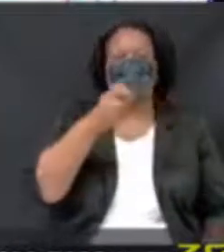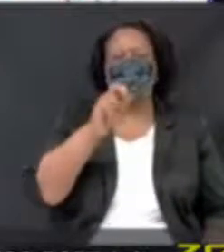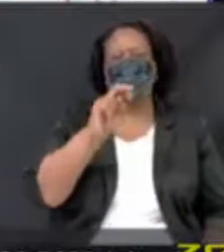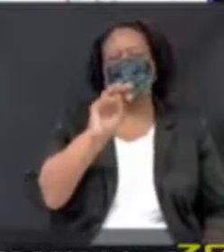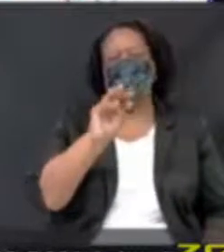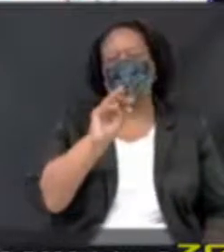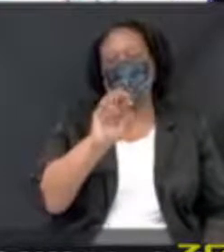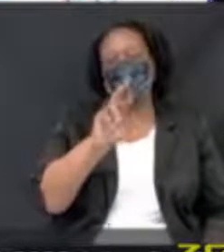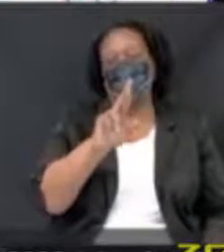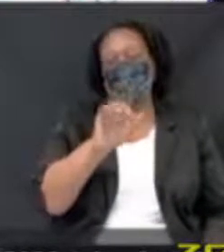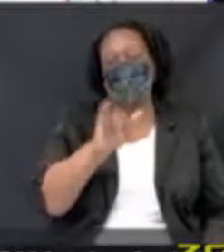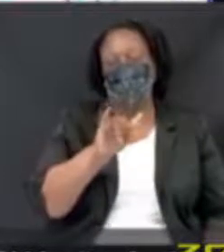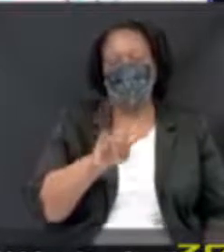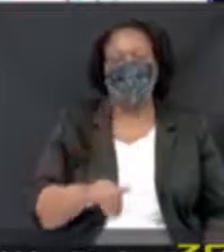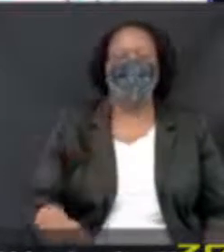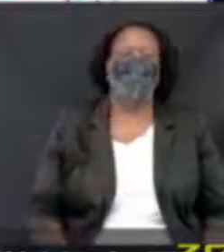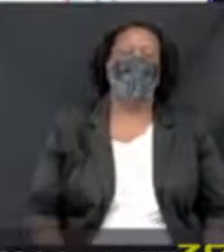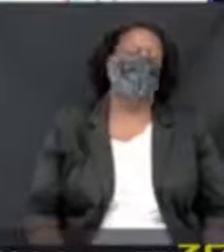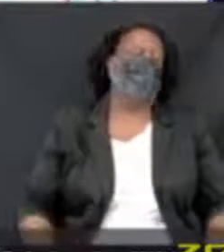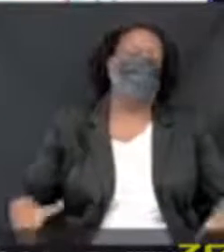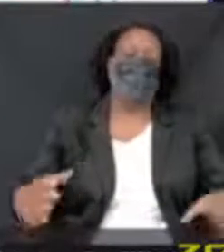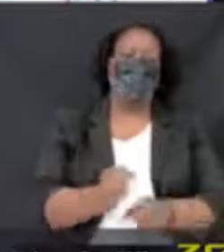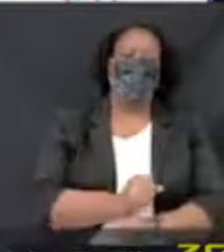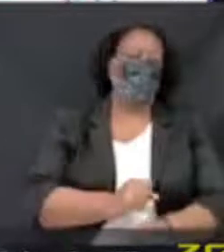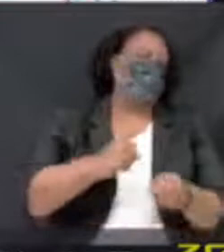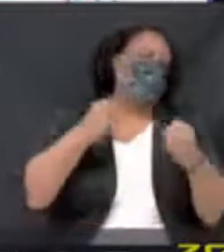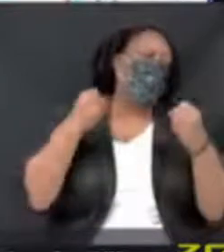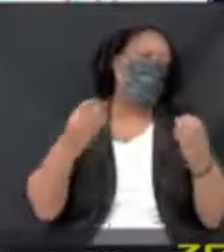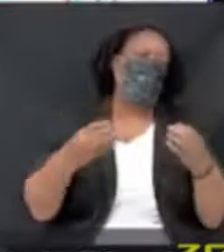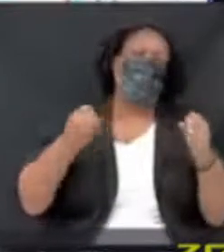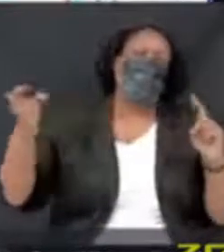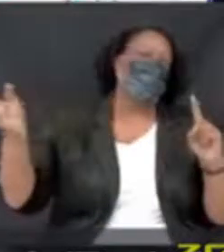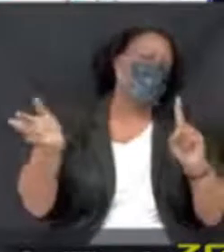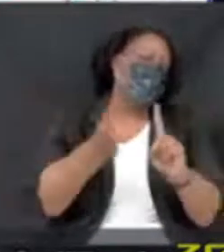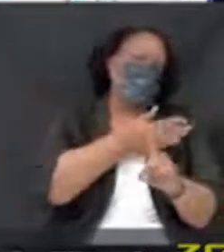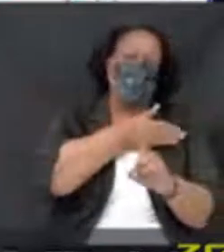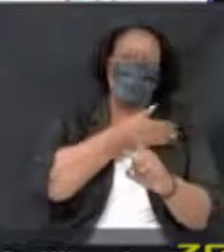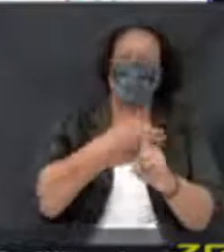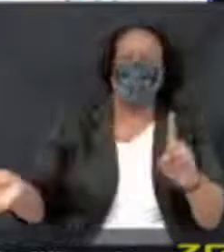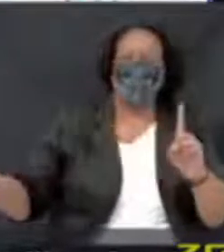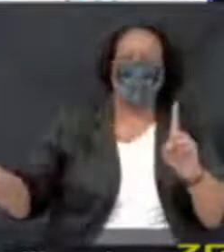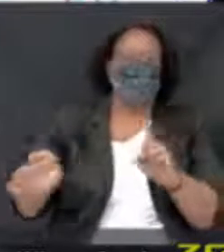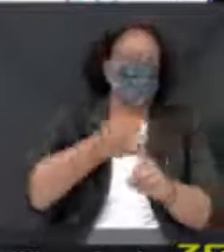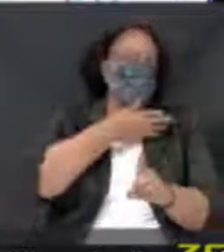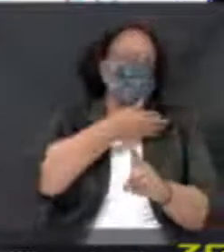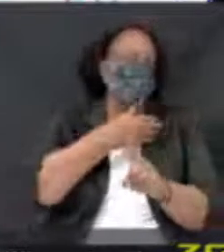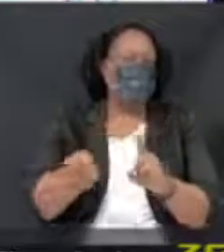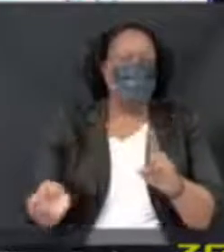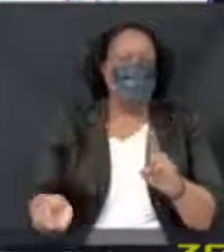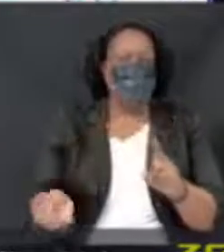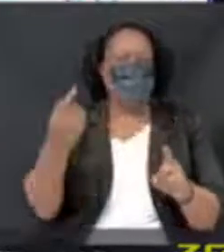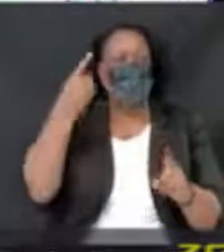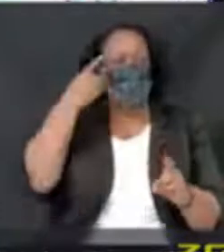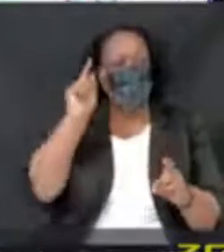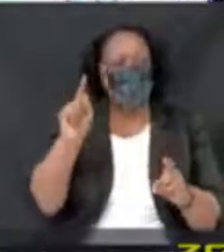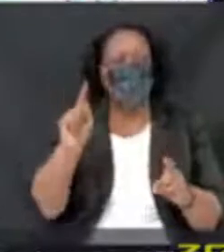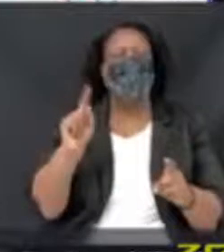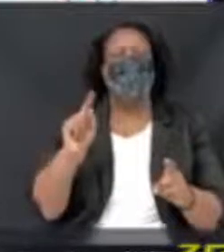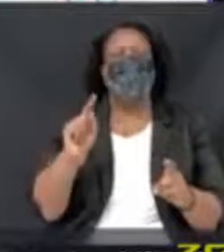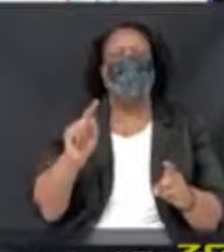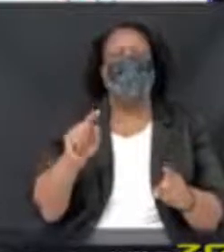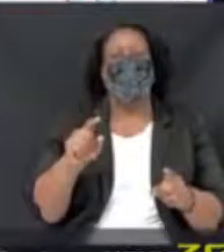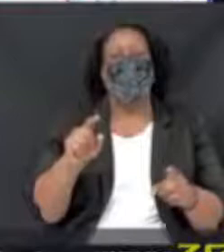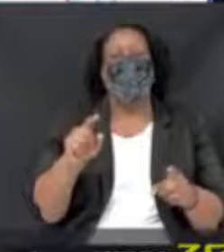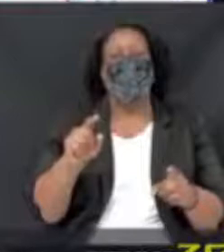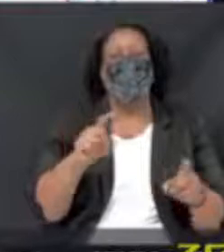we get a lot of stick and people say all kinds of things on social media. But the cause is much more